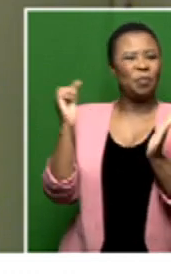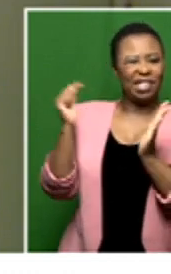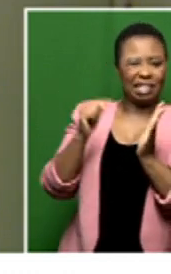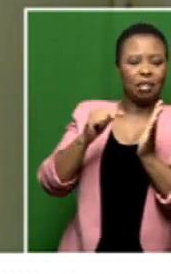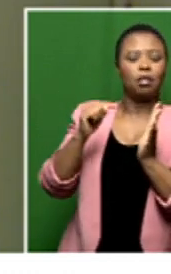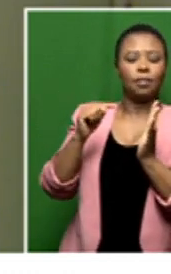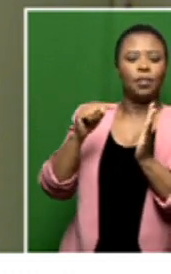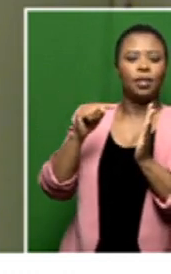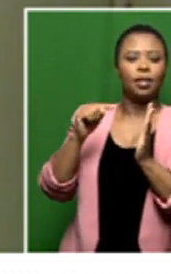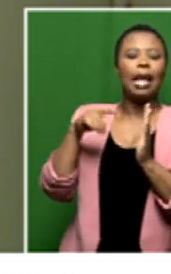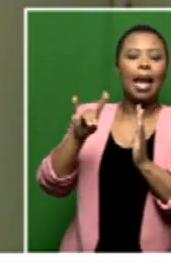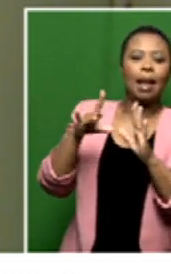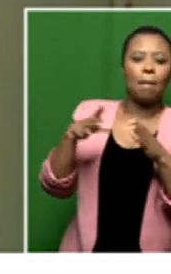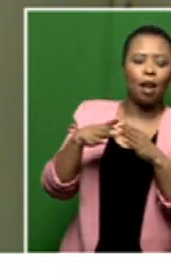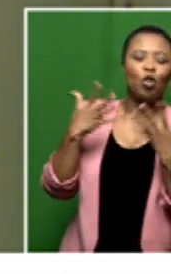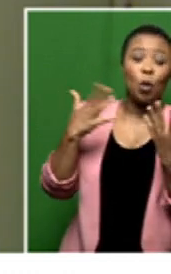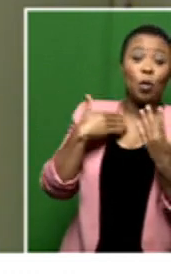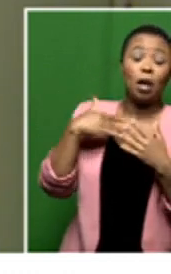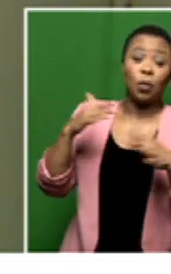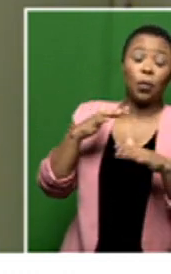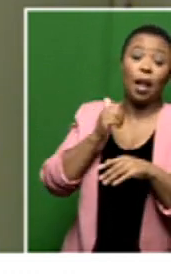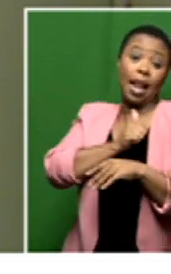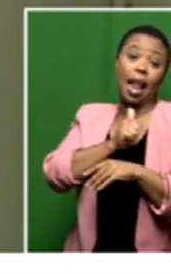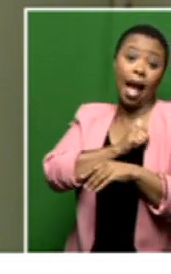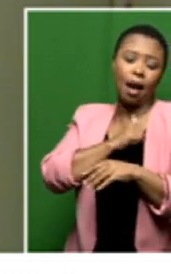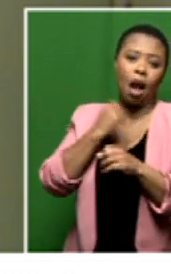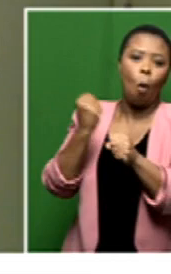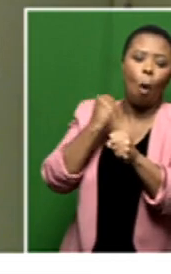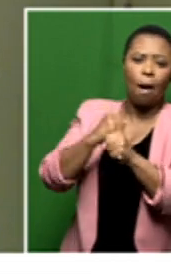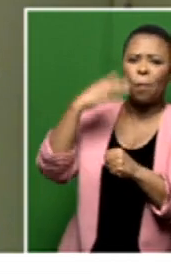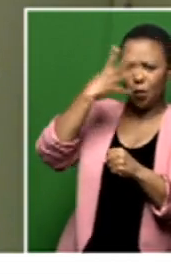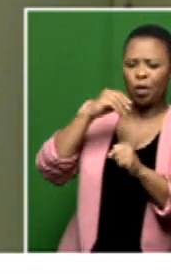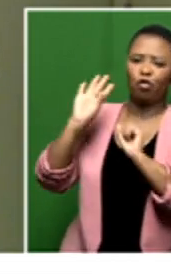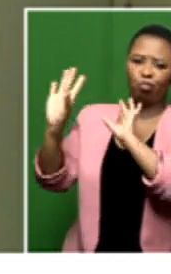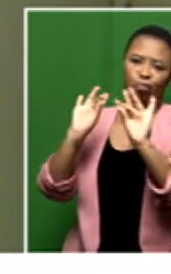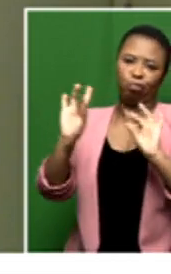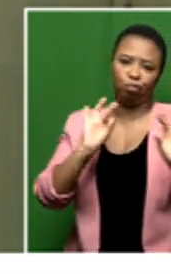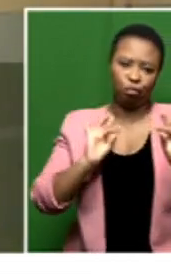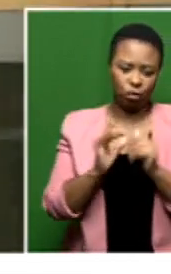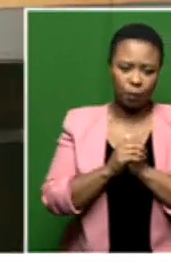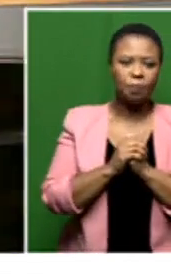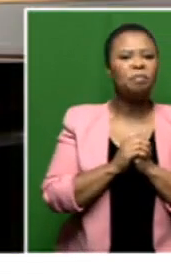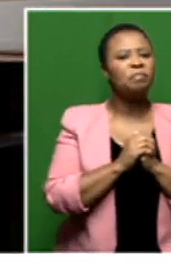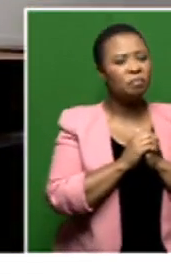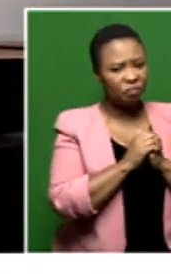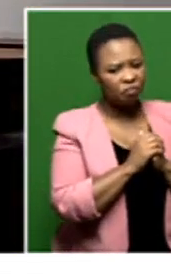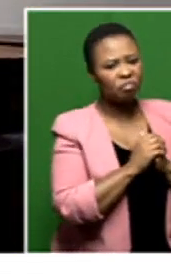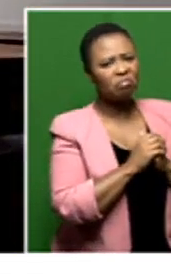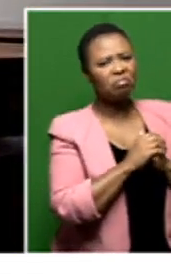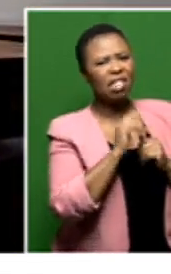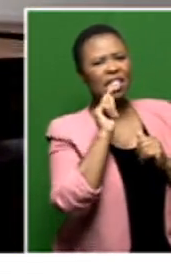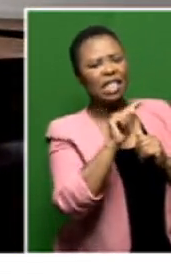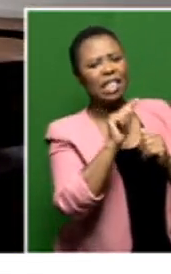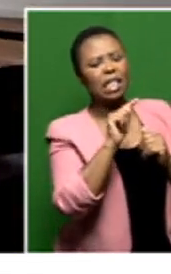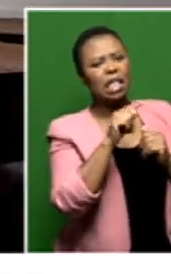So it's a real luxury that I get to choose from such amazing work. Just how vulnerable are these painted wolves